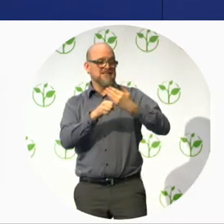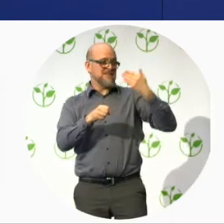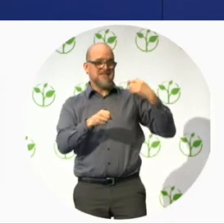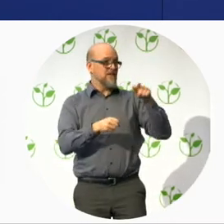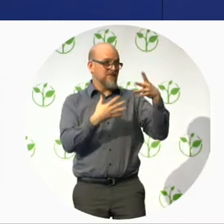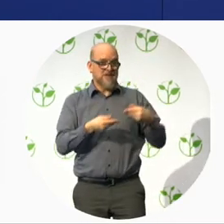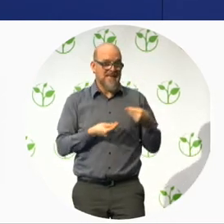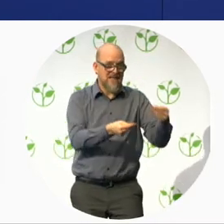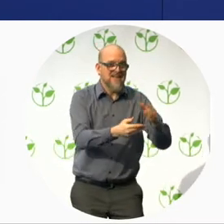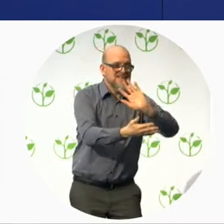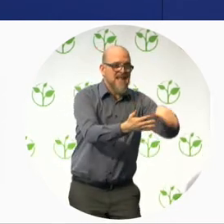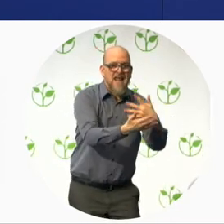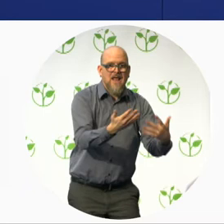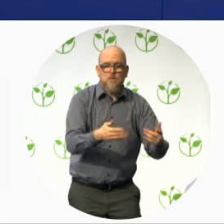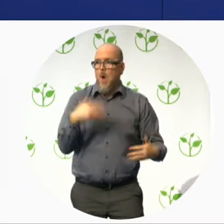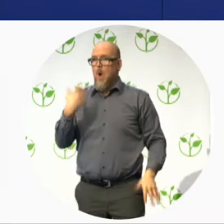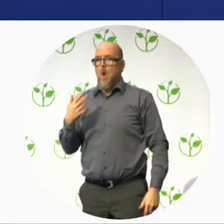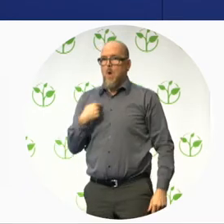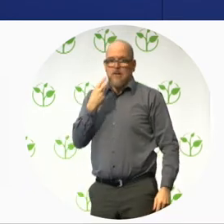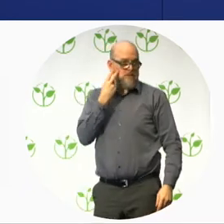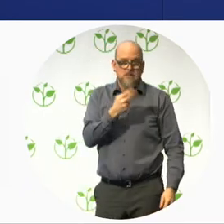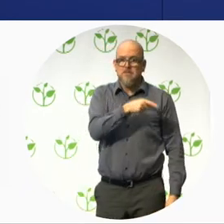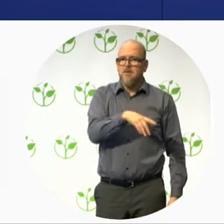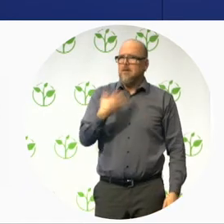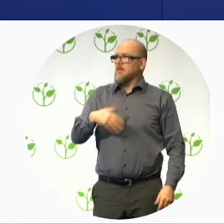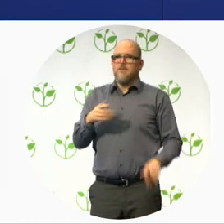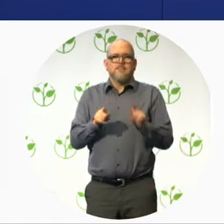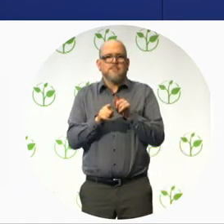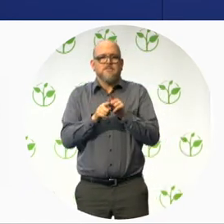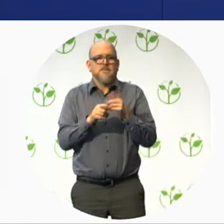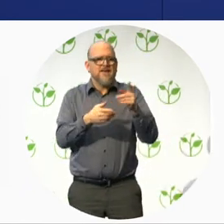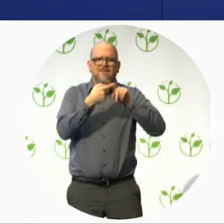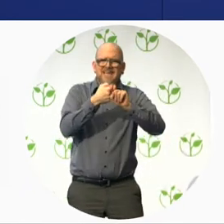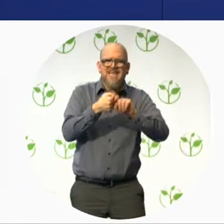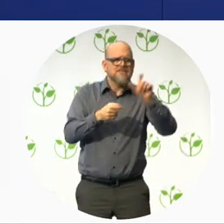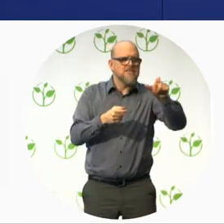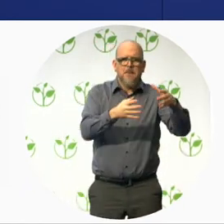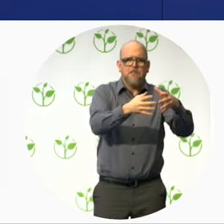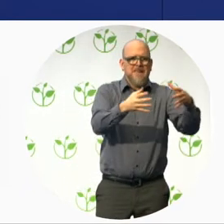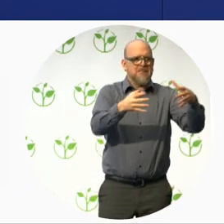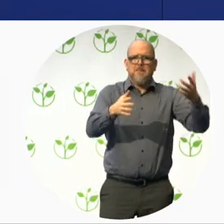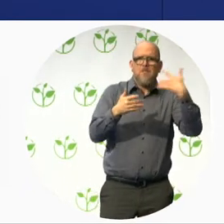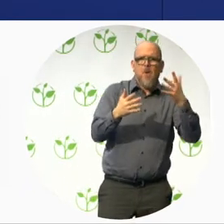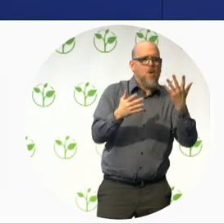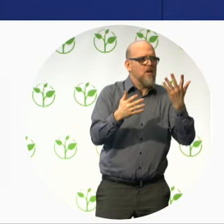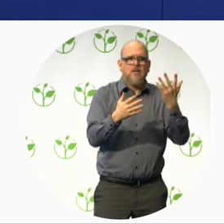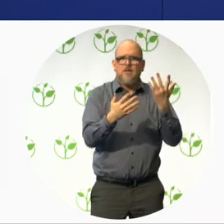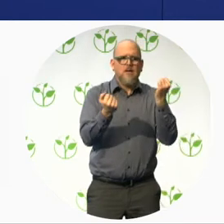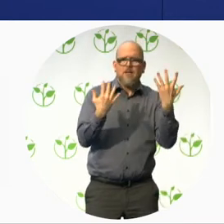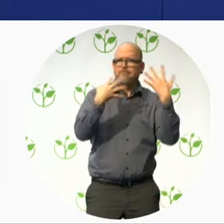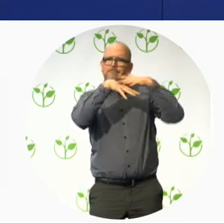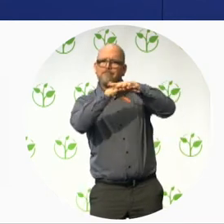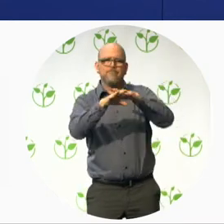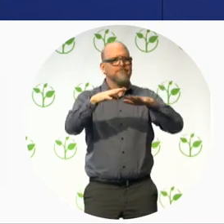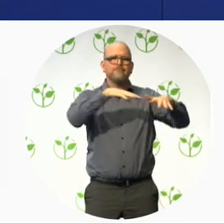richness of her friendship group. And she has dyslexia, which has more or less disappeared through sign